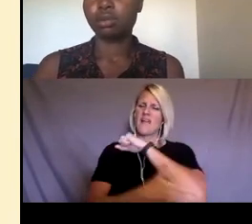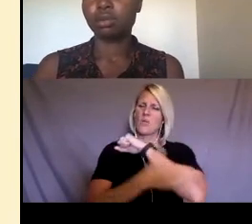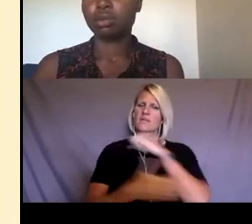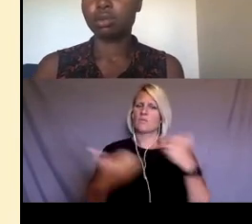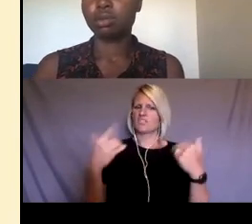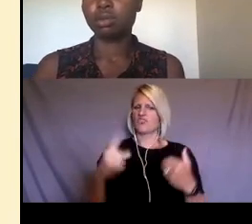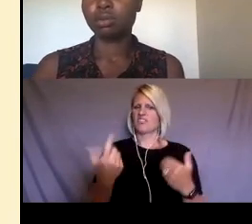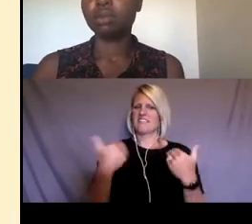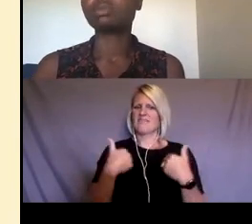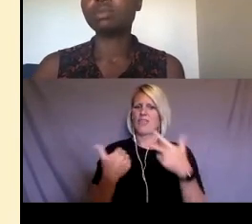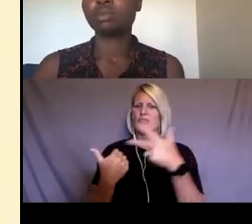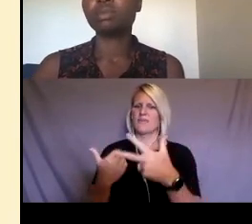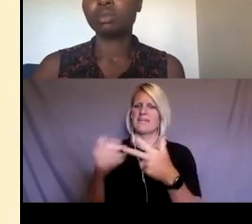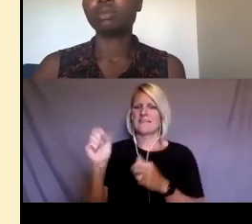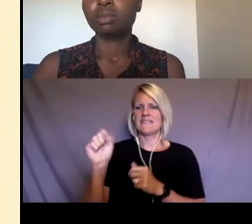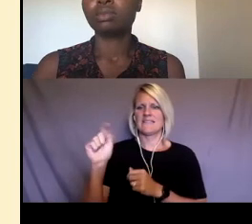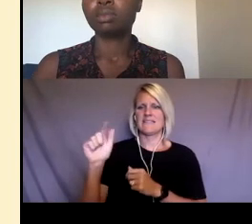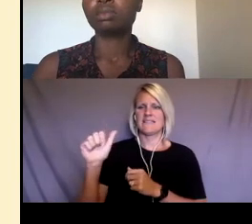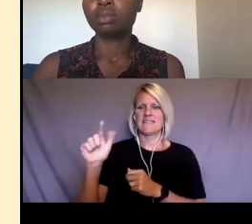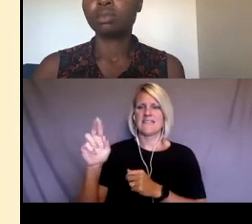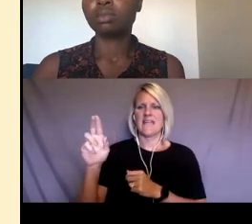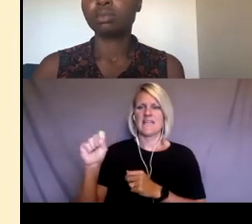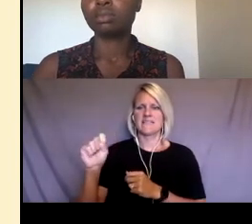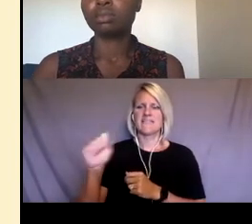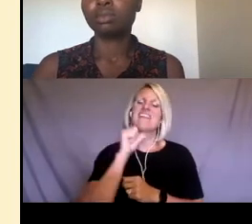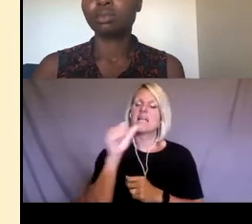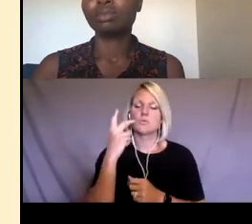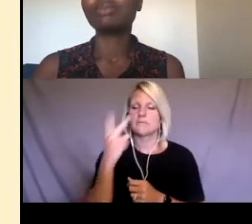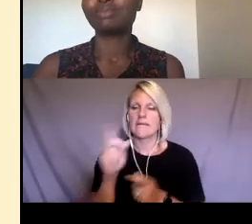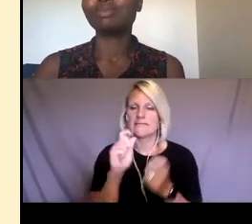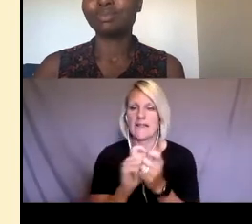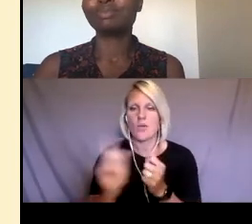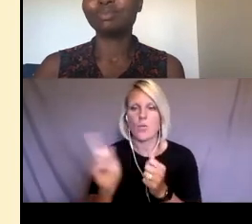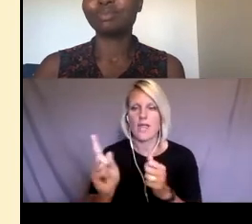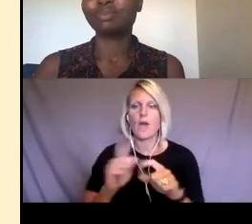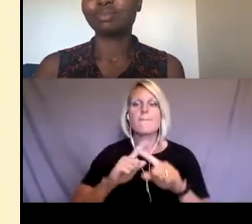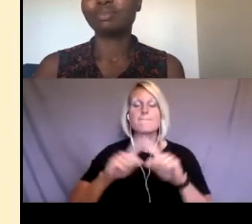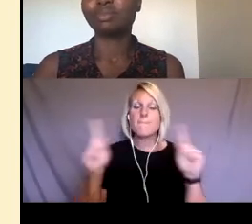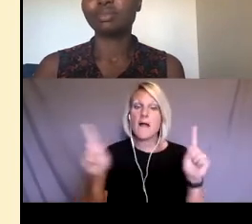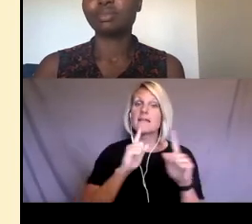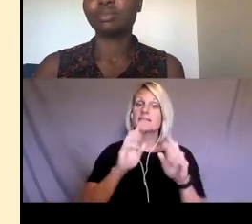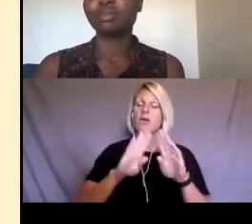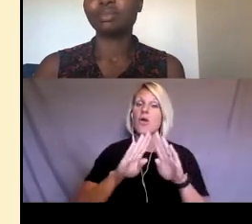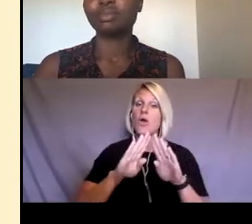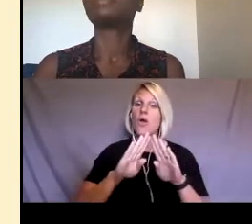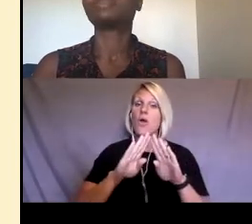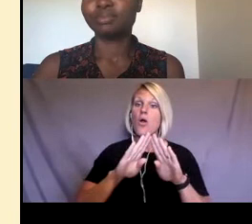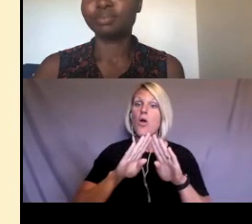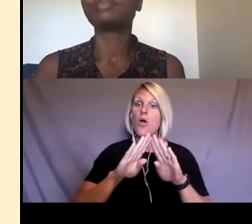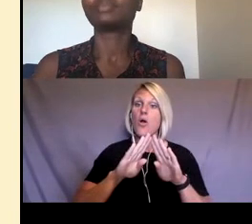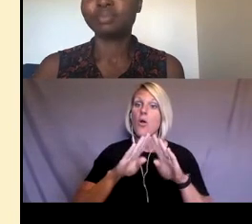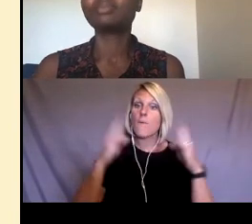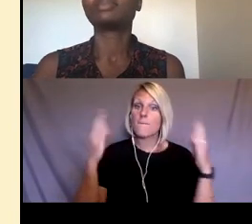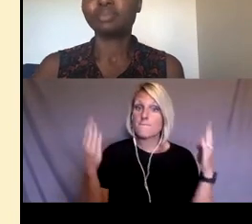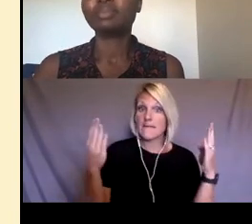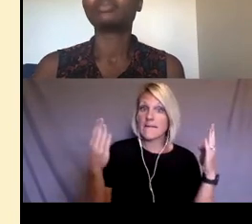3 statuses. So it's not like you see exactly where it is, but it's like open, under consideration, and then closed